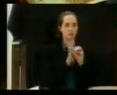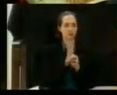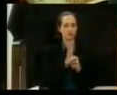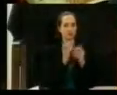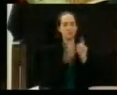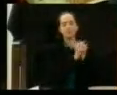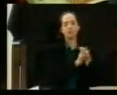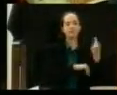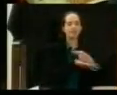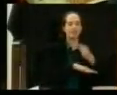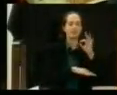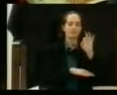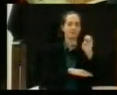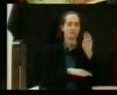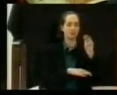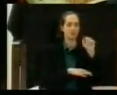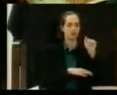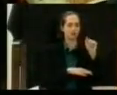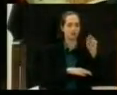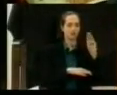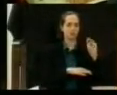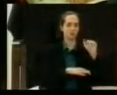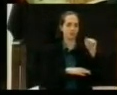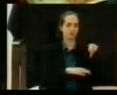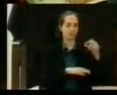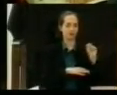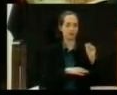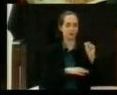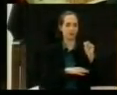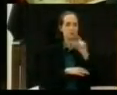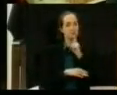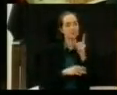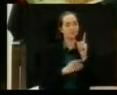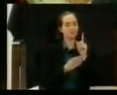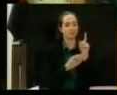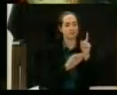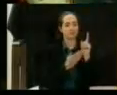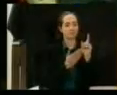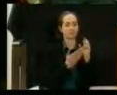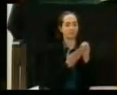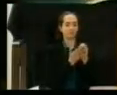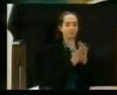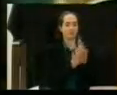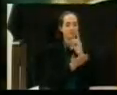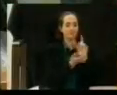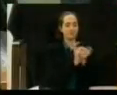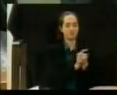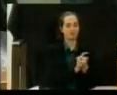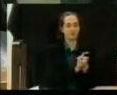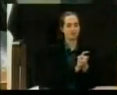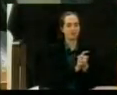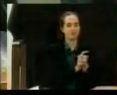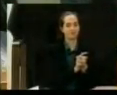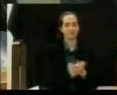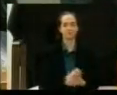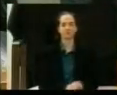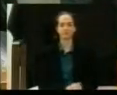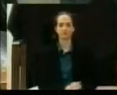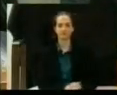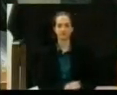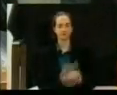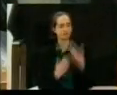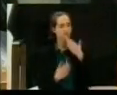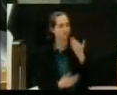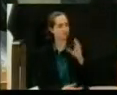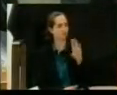truly not changing what the document says. Thank you. Thank you, Ms. Rowe. Chris, I guess she's saying